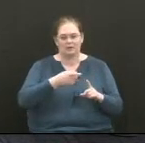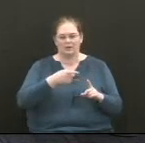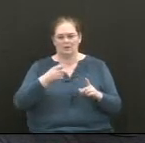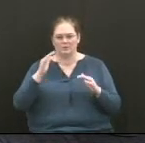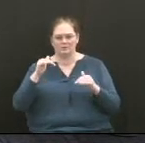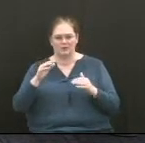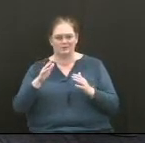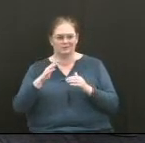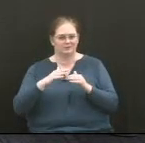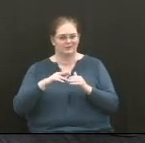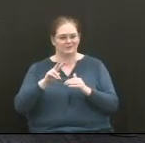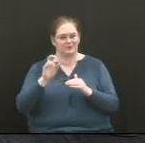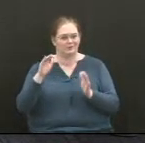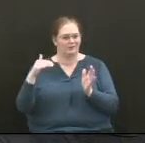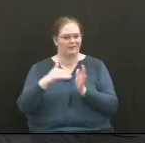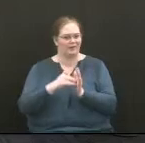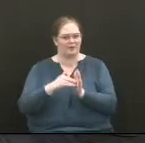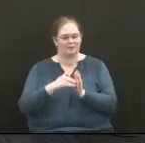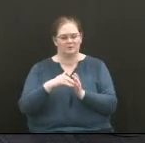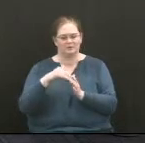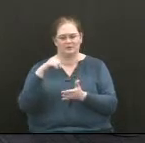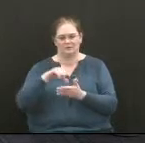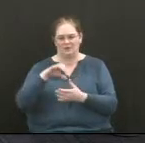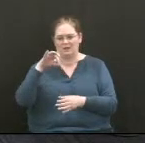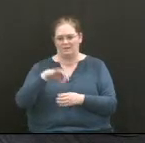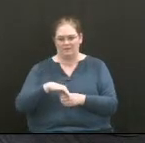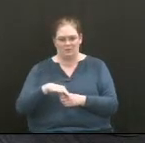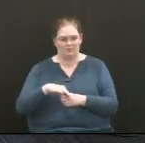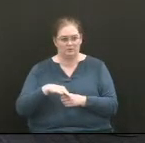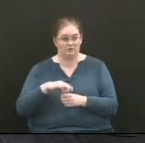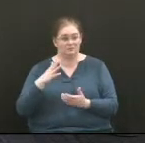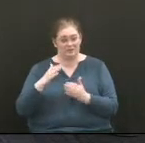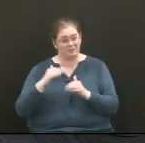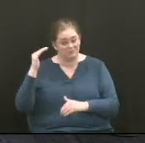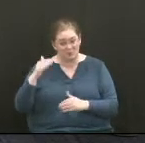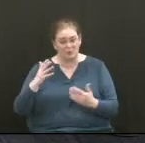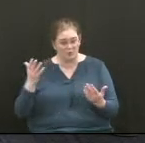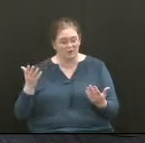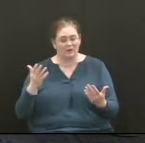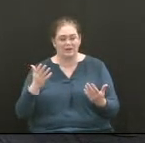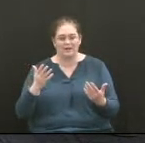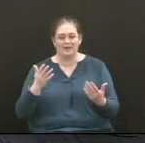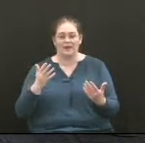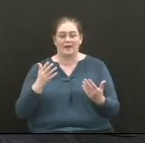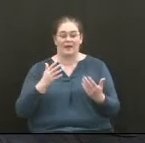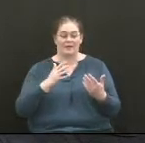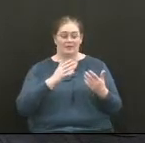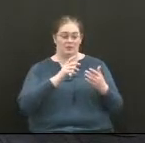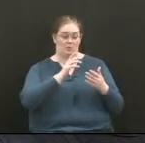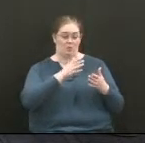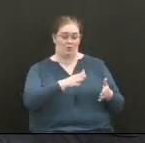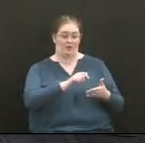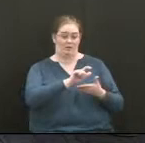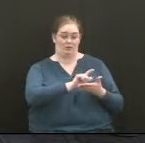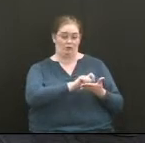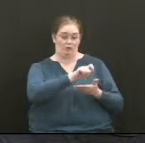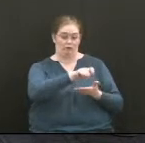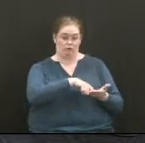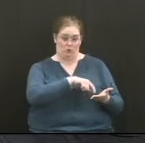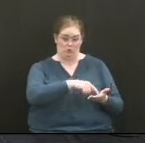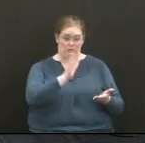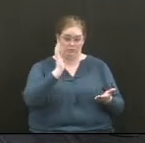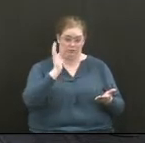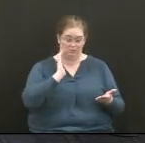200,000 mail-in votes coming in, probably more. And the way the law is written is that